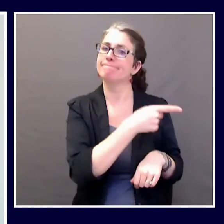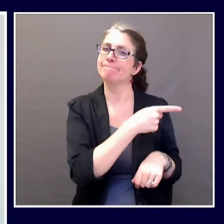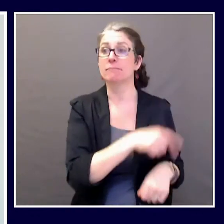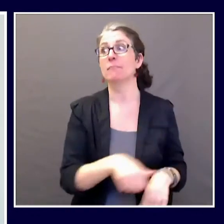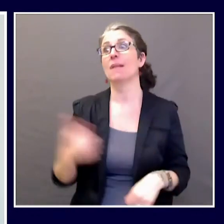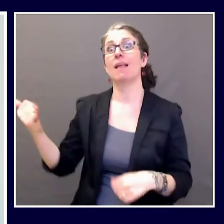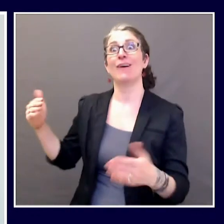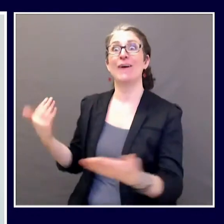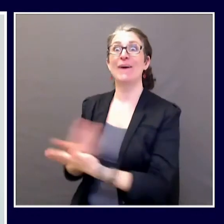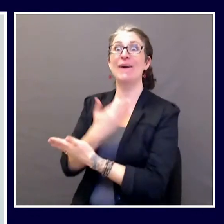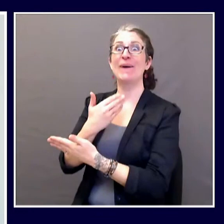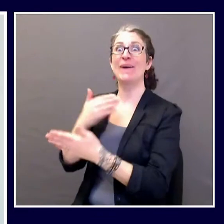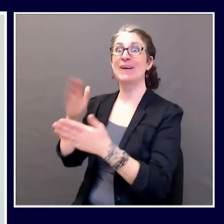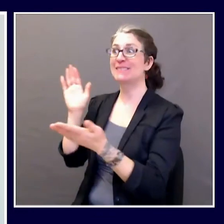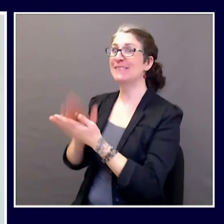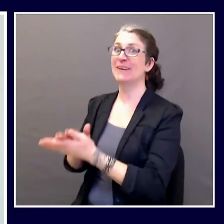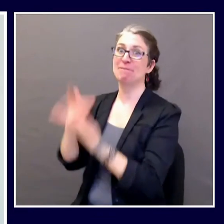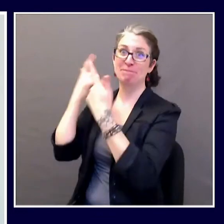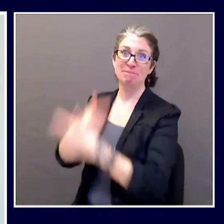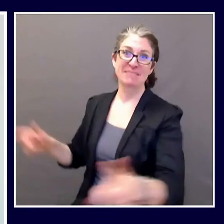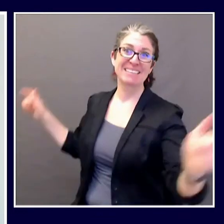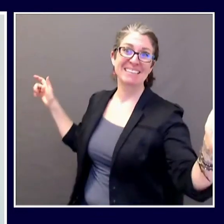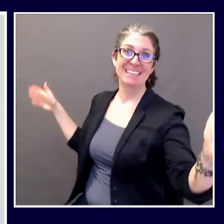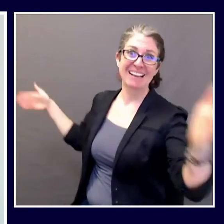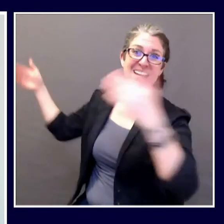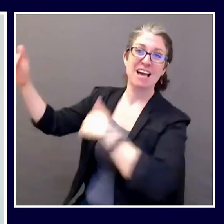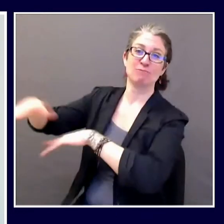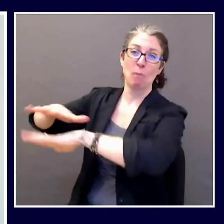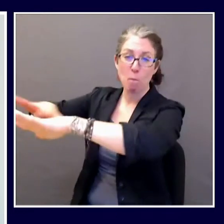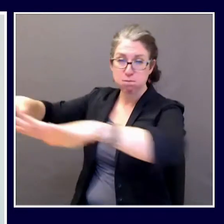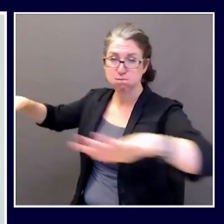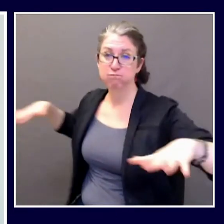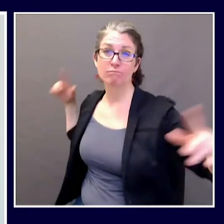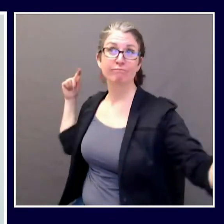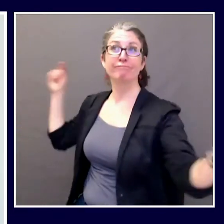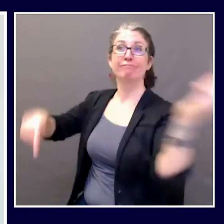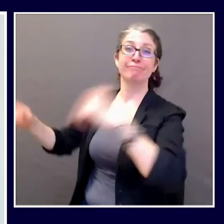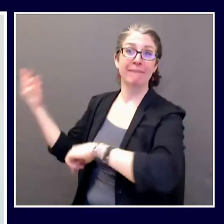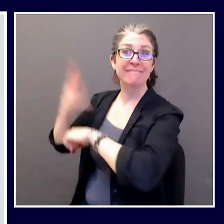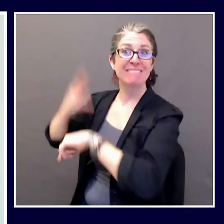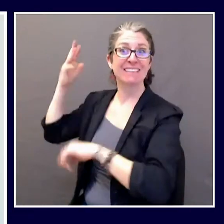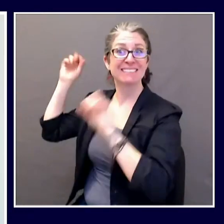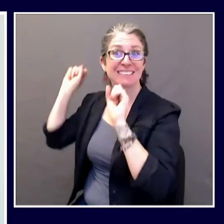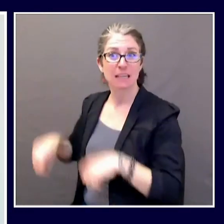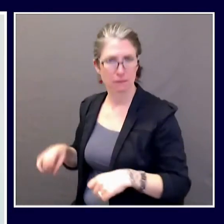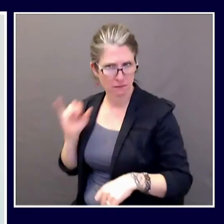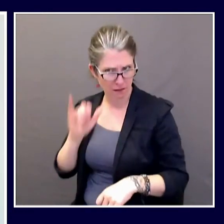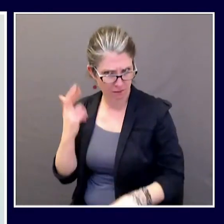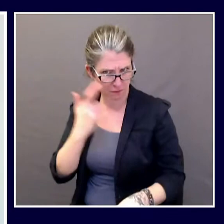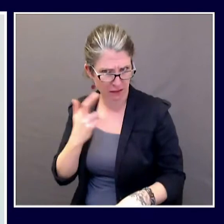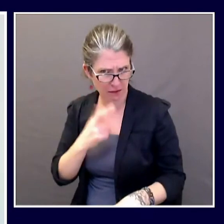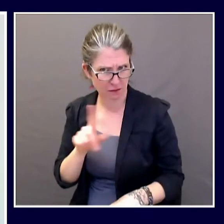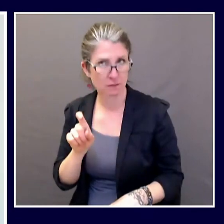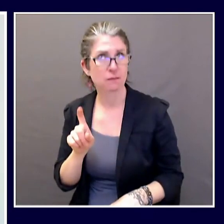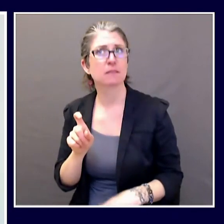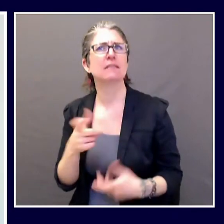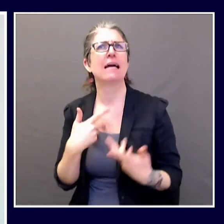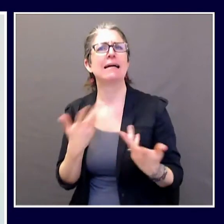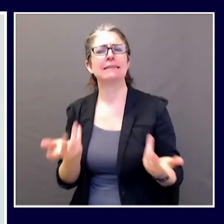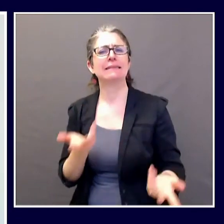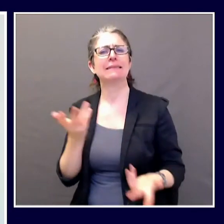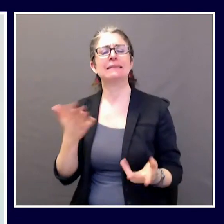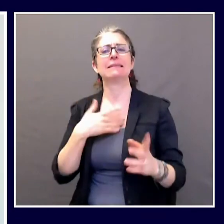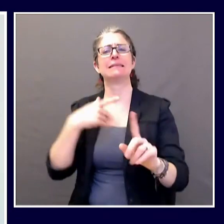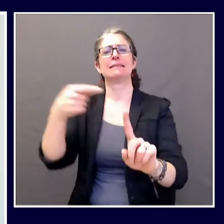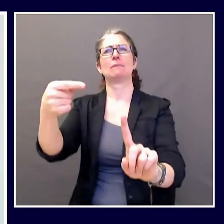District B going 5 days a week. So I'm wondering if there's any discussion about not even necessarily changing the rules, but just giving districts